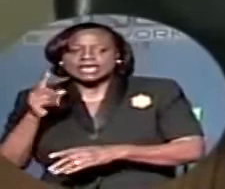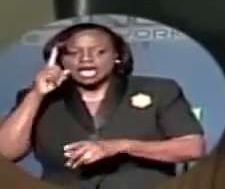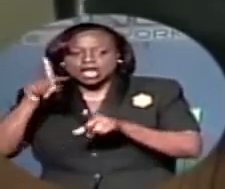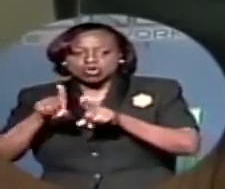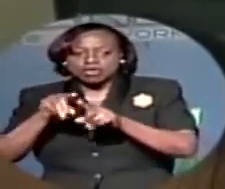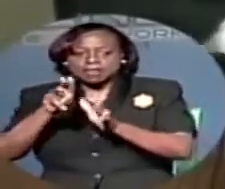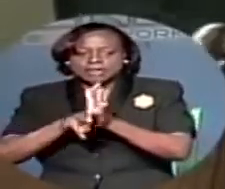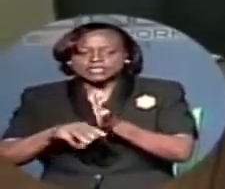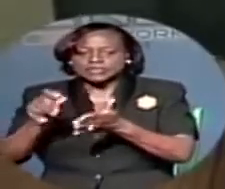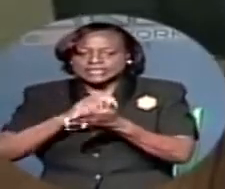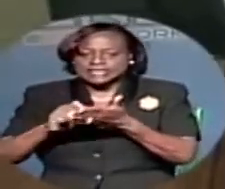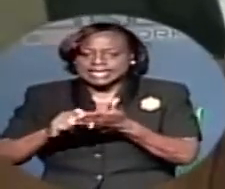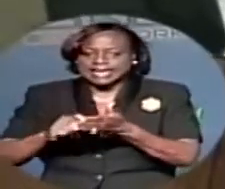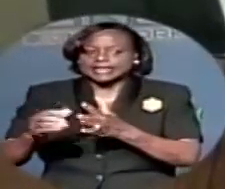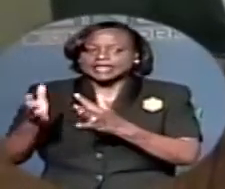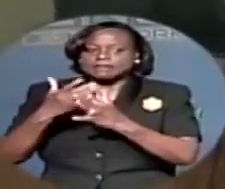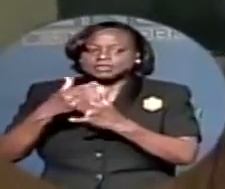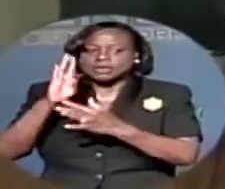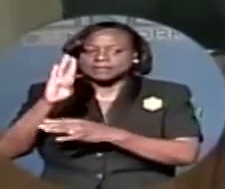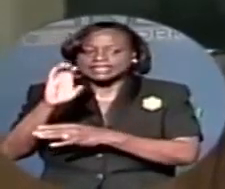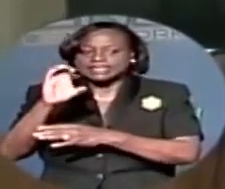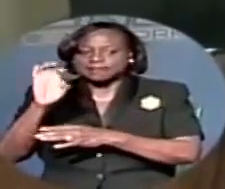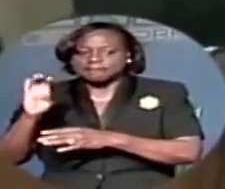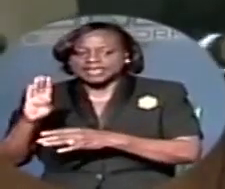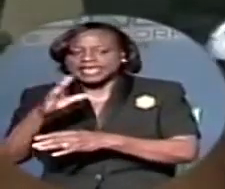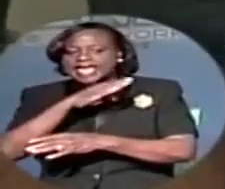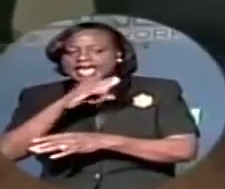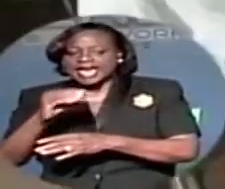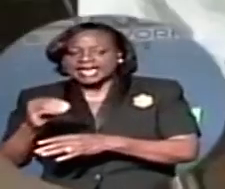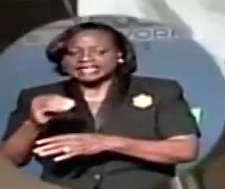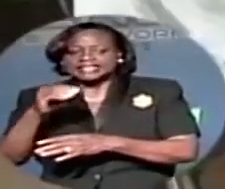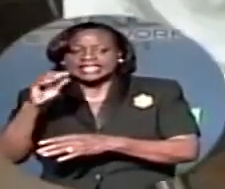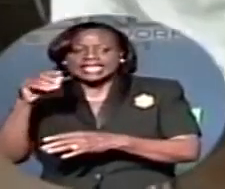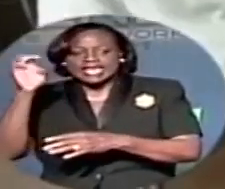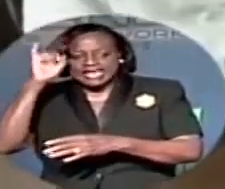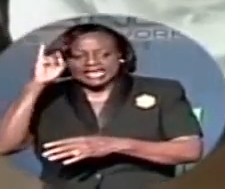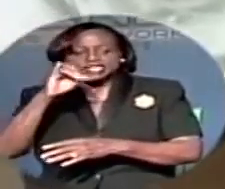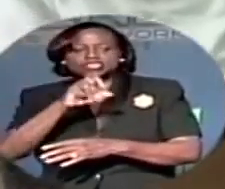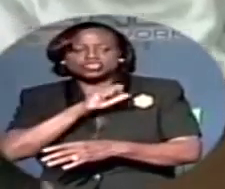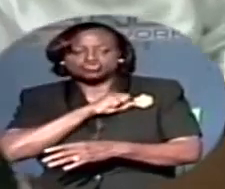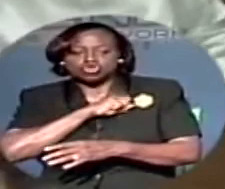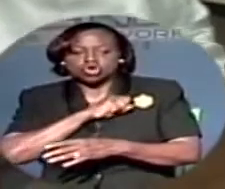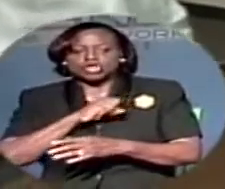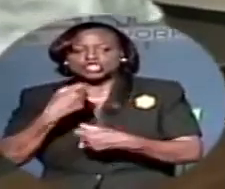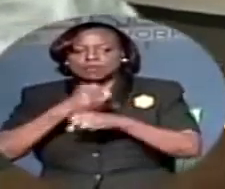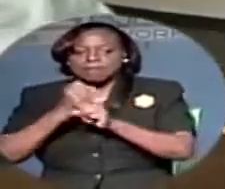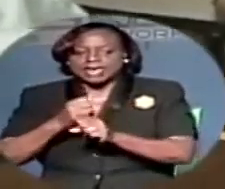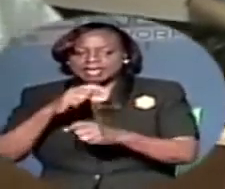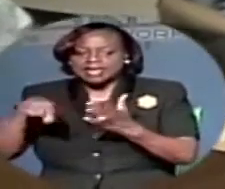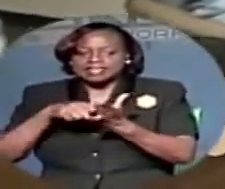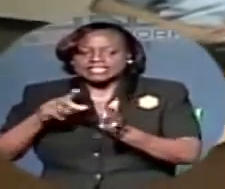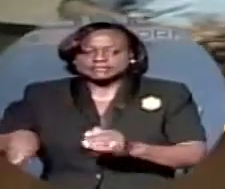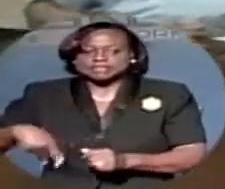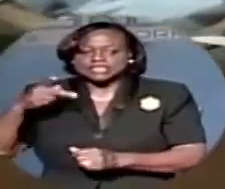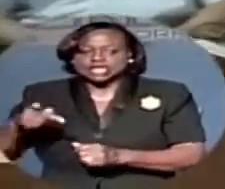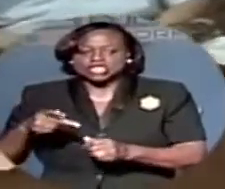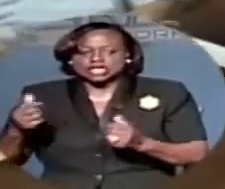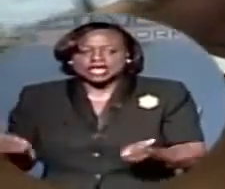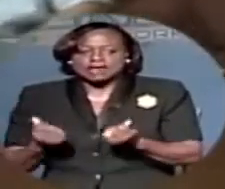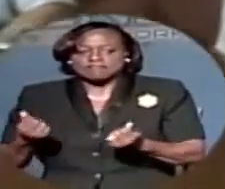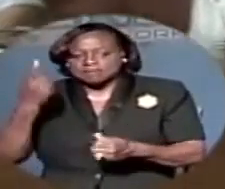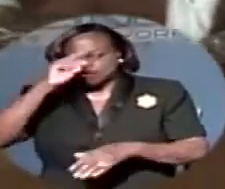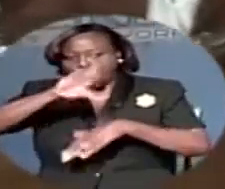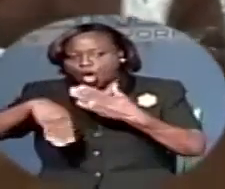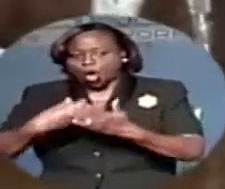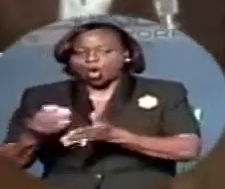the BCB and the show's producer, Dr. Ian Strawn, establishing a partnership to make this production available to all Bahamians and residents at